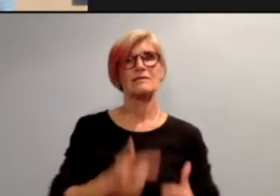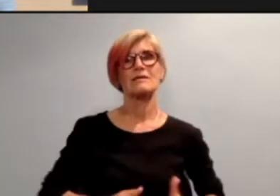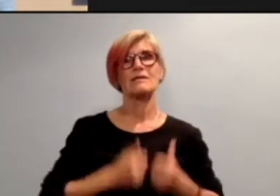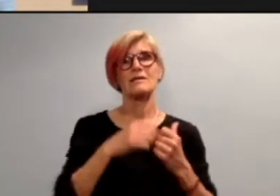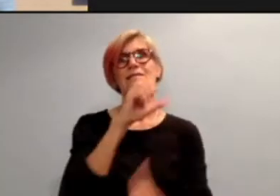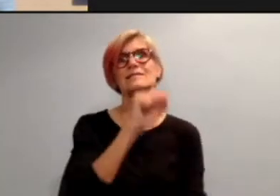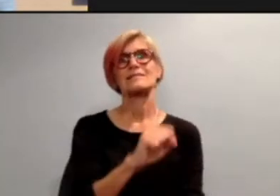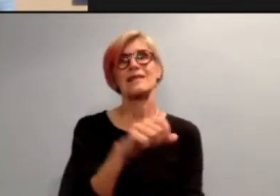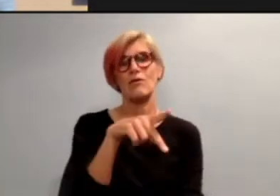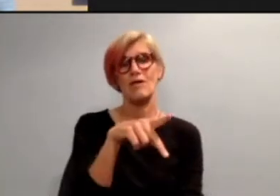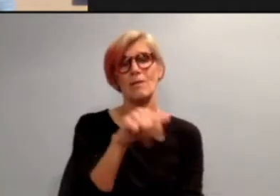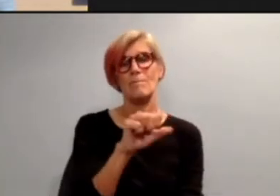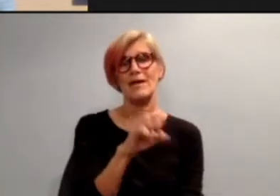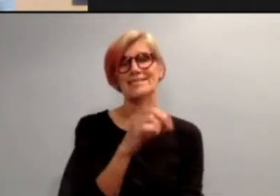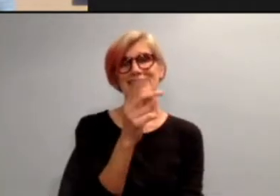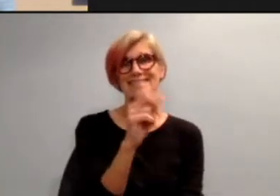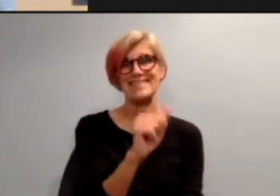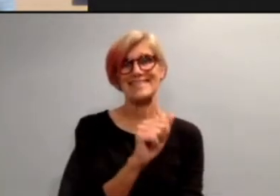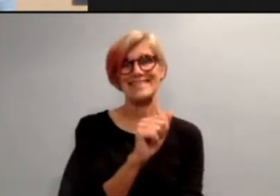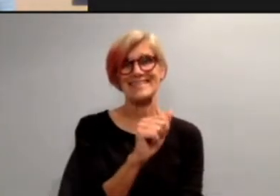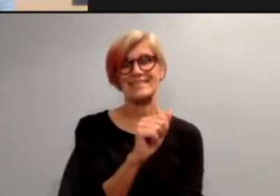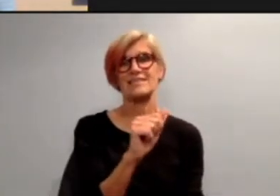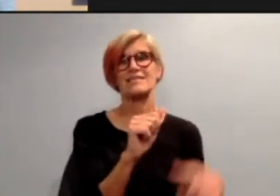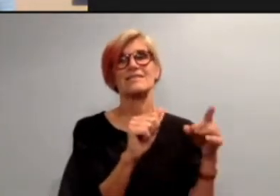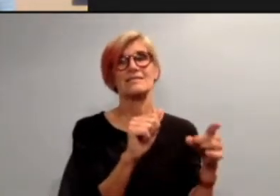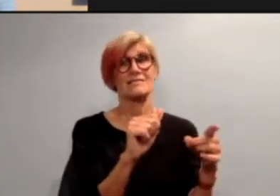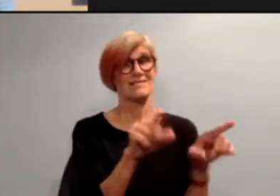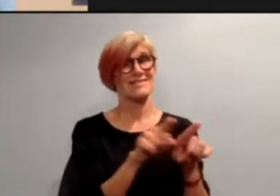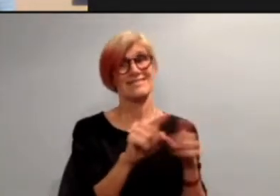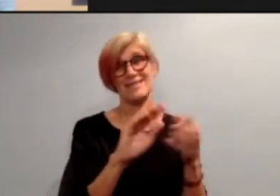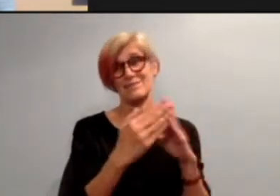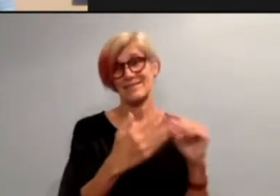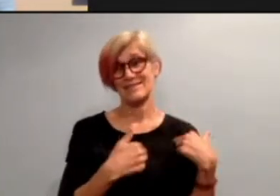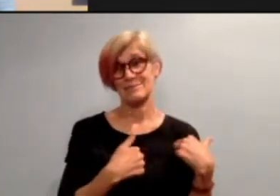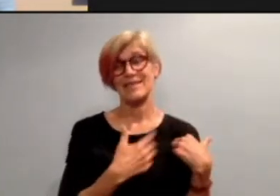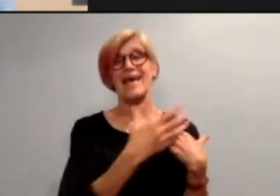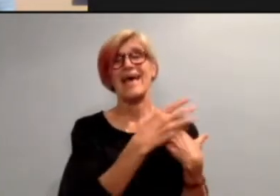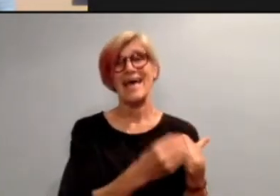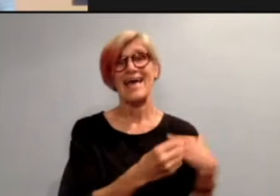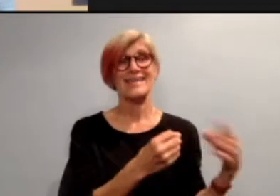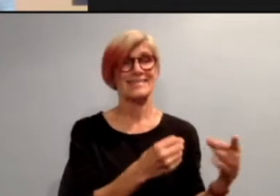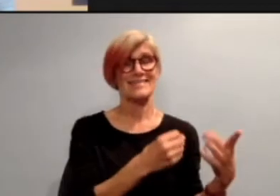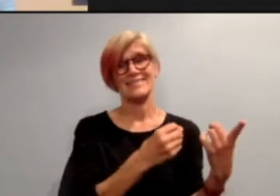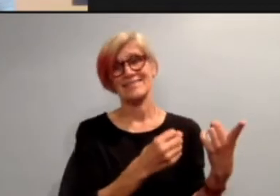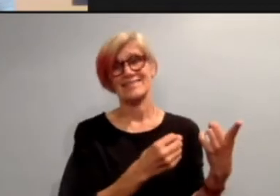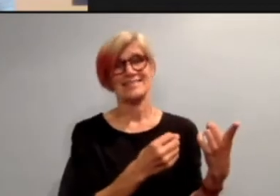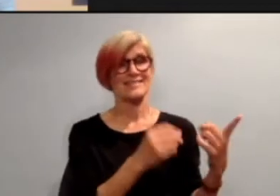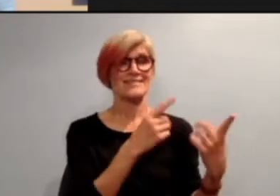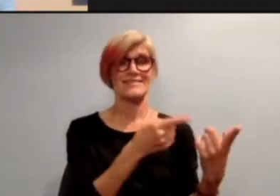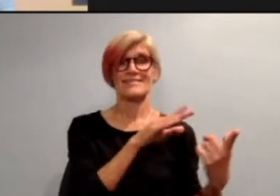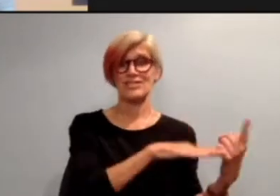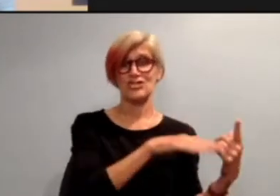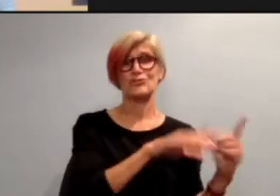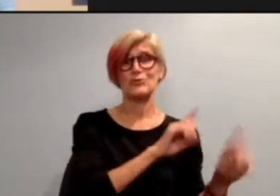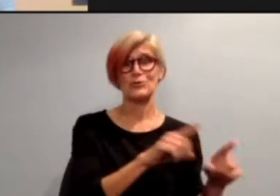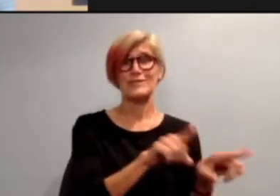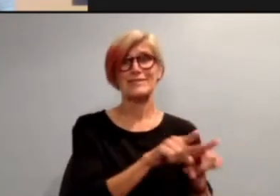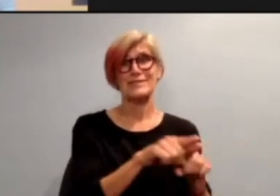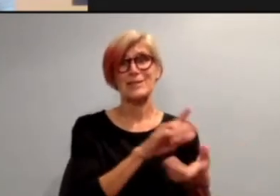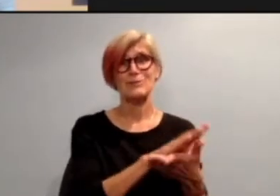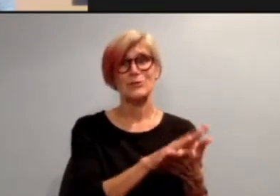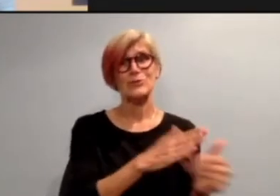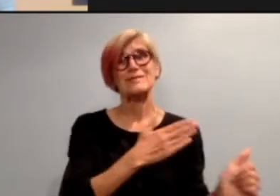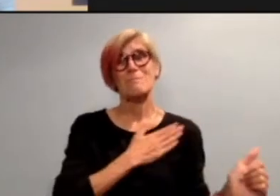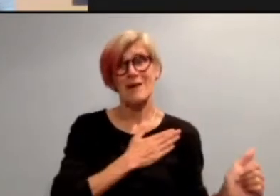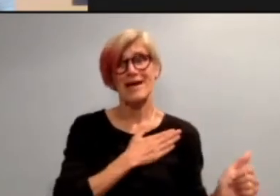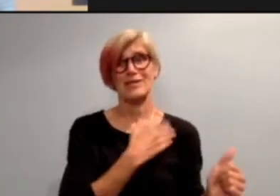Pasadena, where I live, and a parent at the same school as my 2 children. So it has become very personal, not